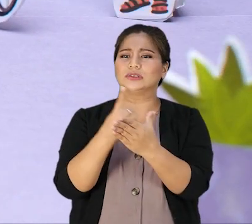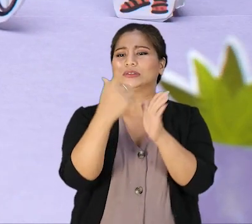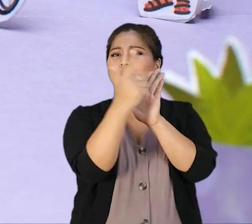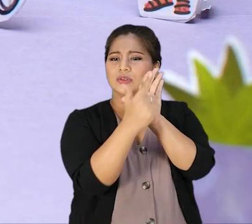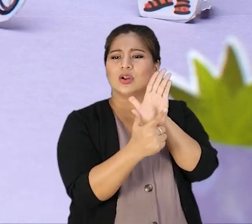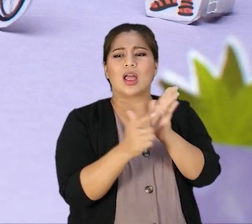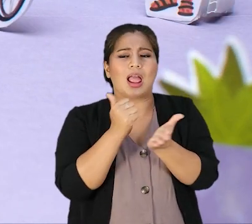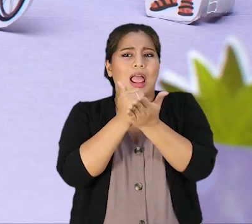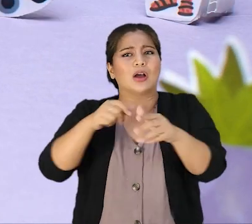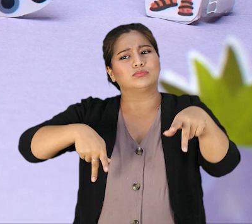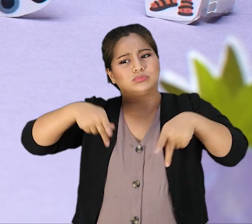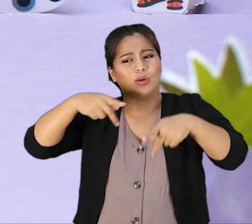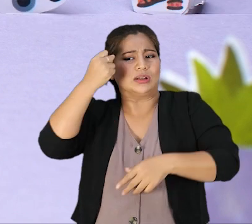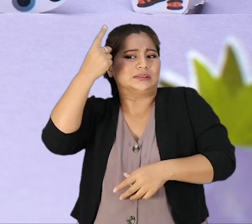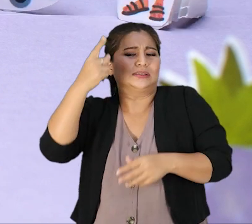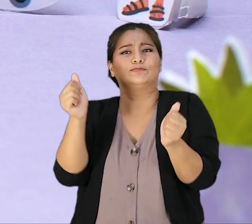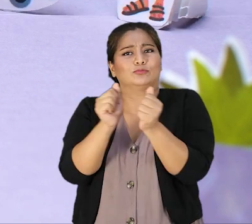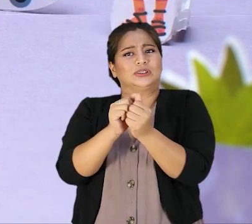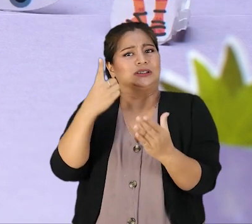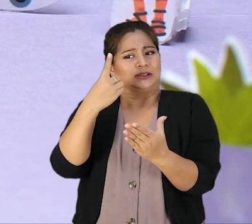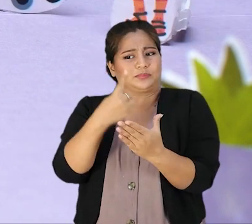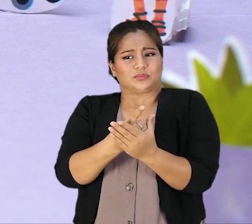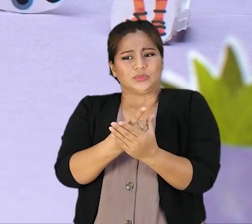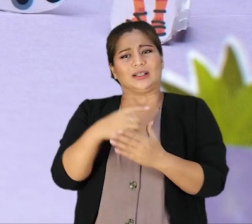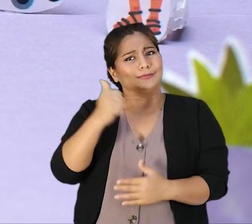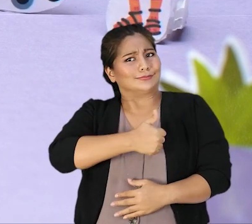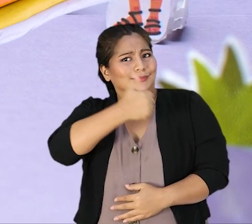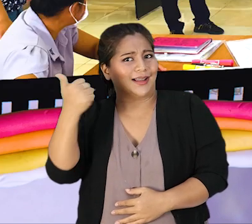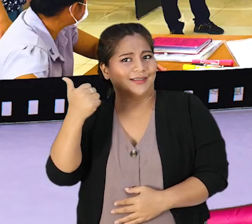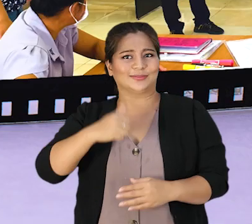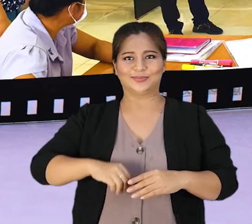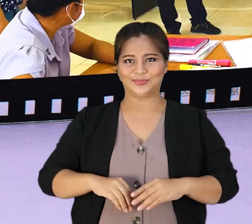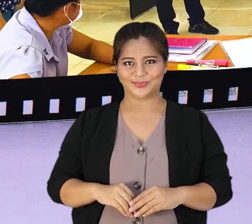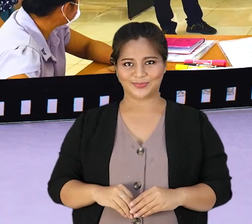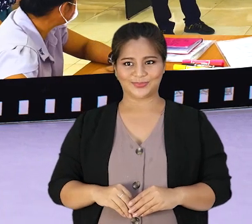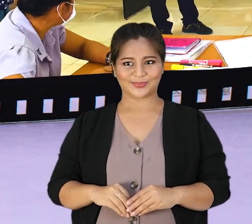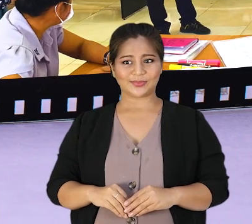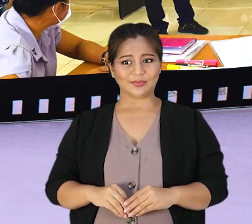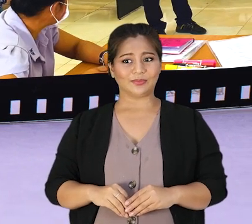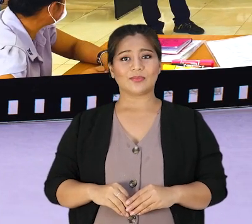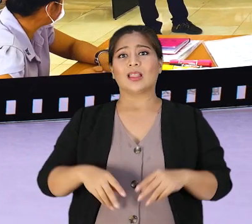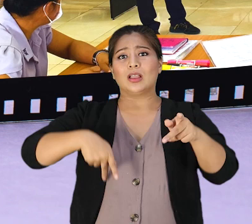Sharing information about the disability law helps people understand that people with disabilities have rights like others.